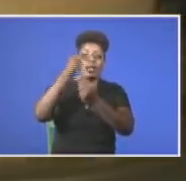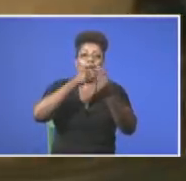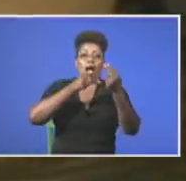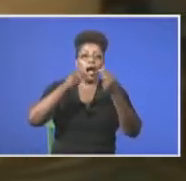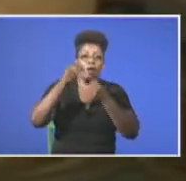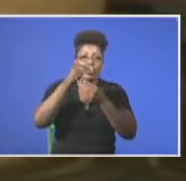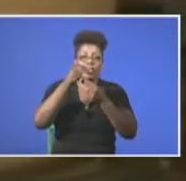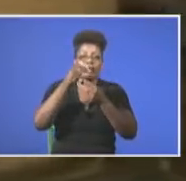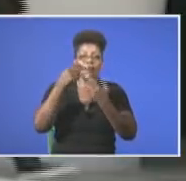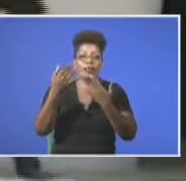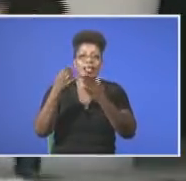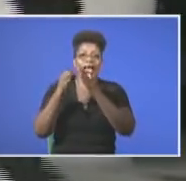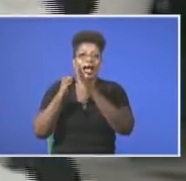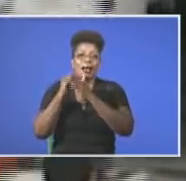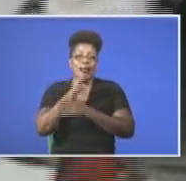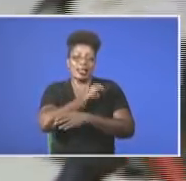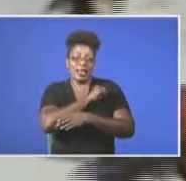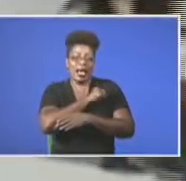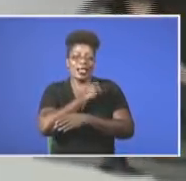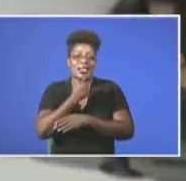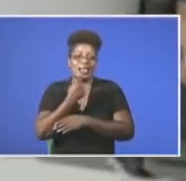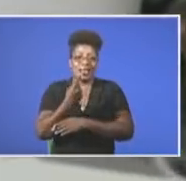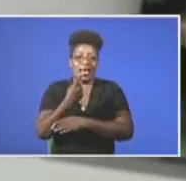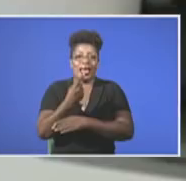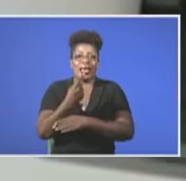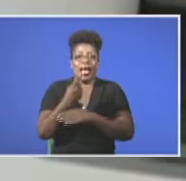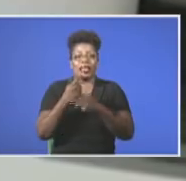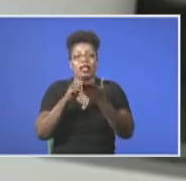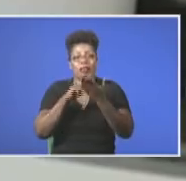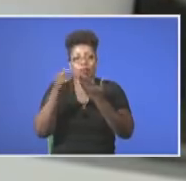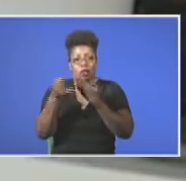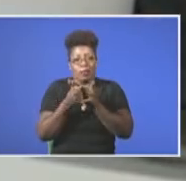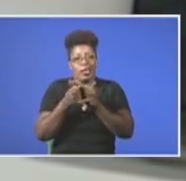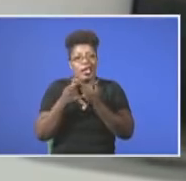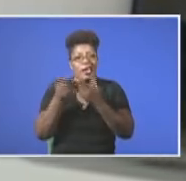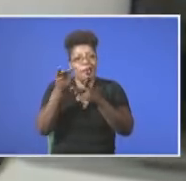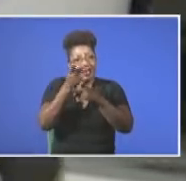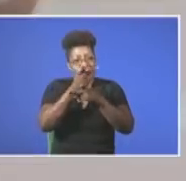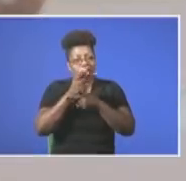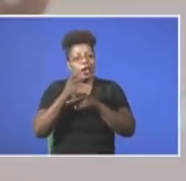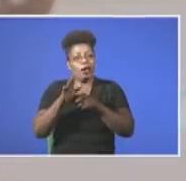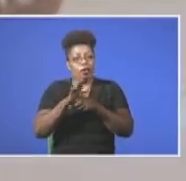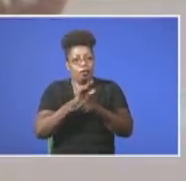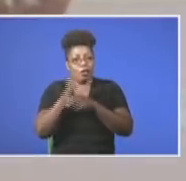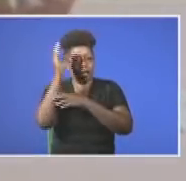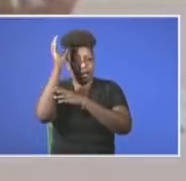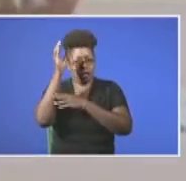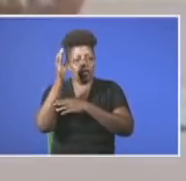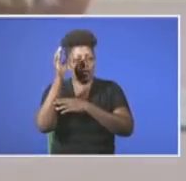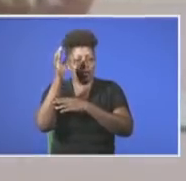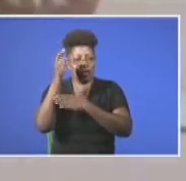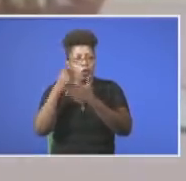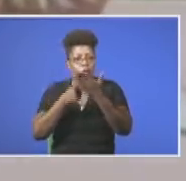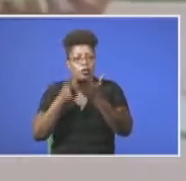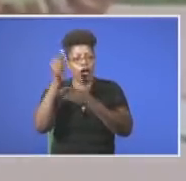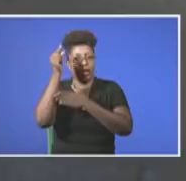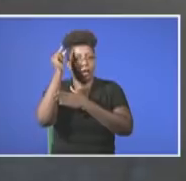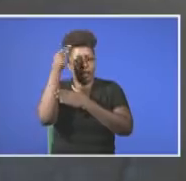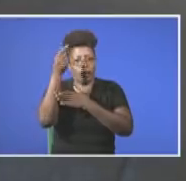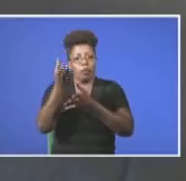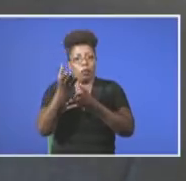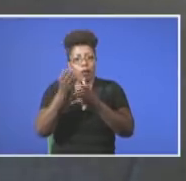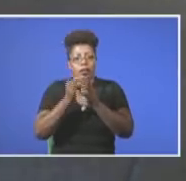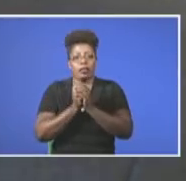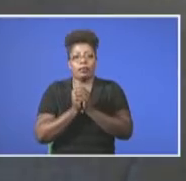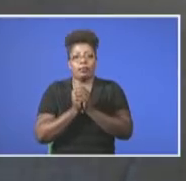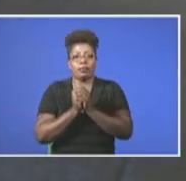Sands considers that the project will have to be under careful consideration when it comes to the look government is going for. Let's play